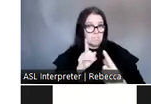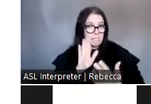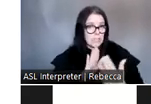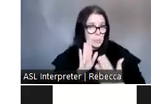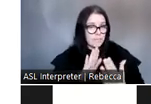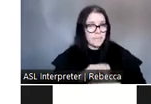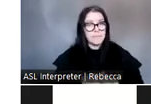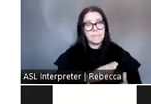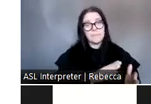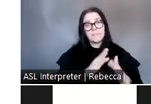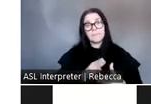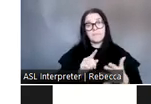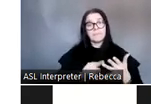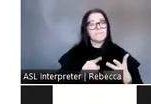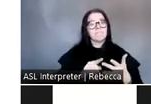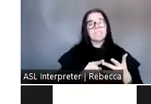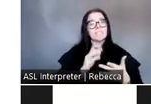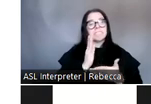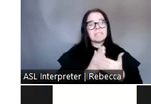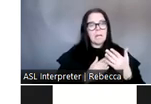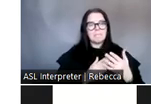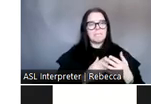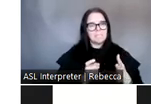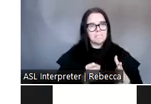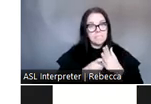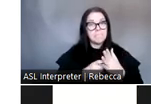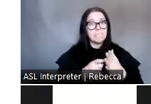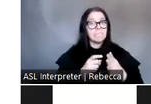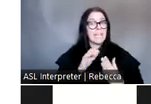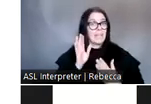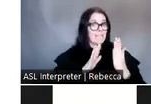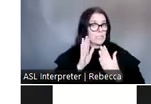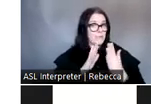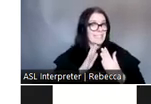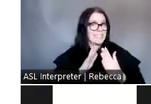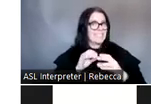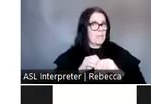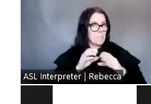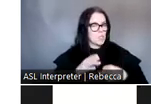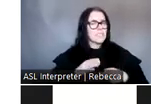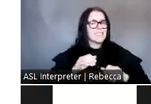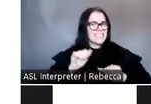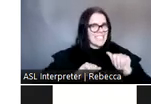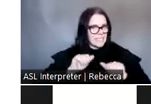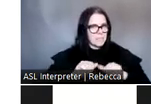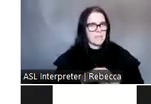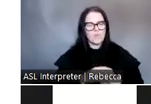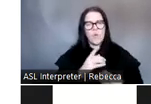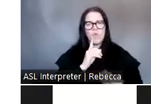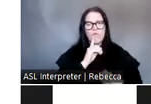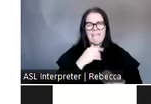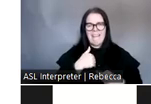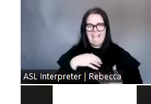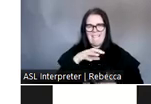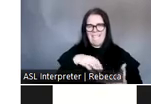And some may require perhaps in-person assessment. So, you know, there's a big, big mix of how